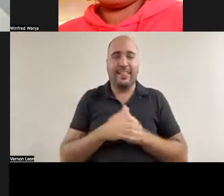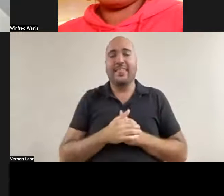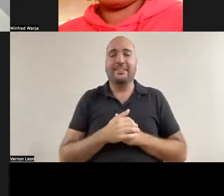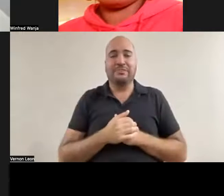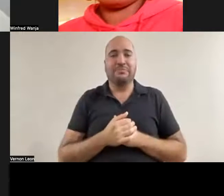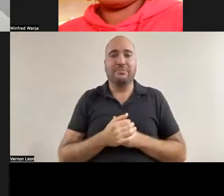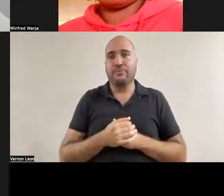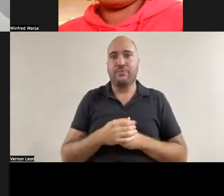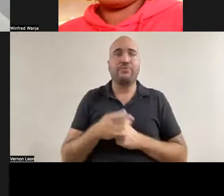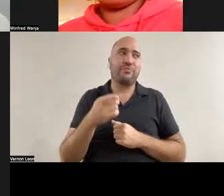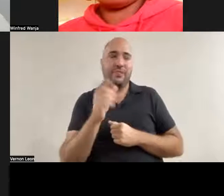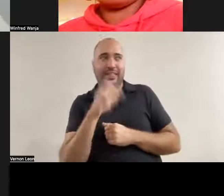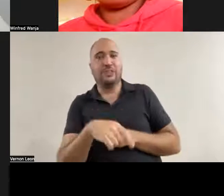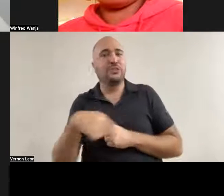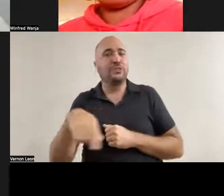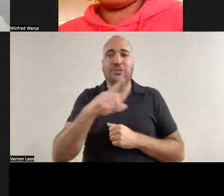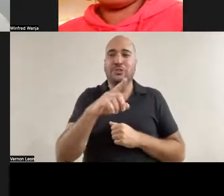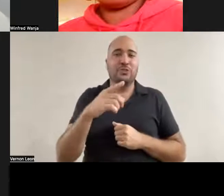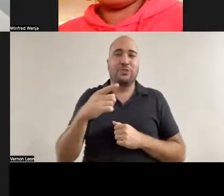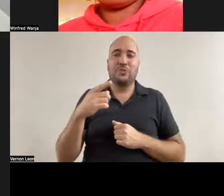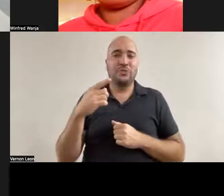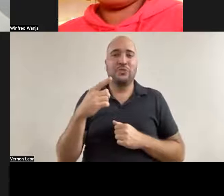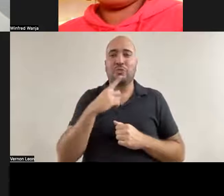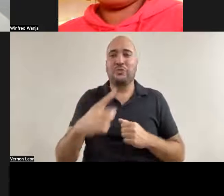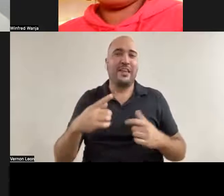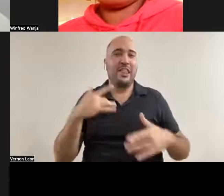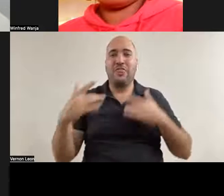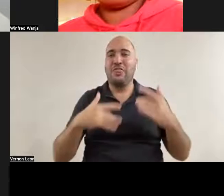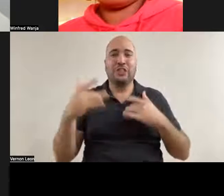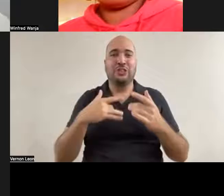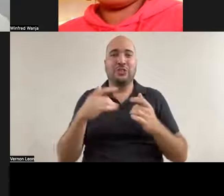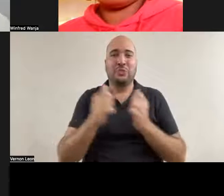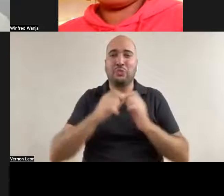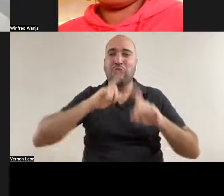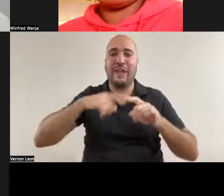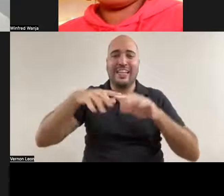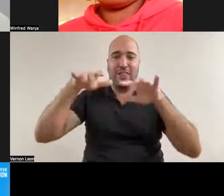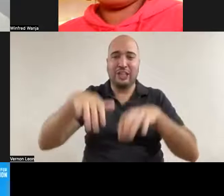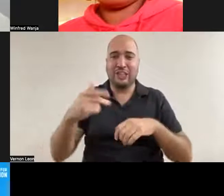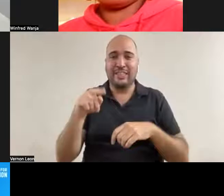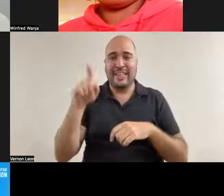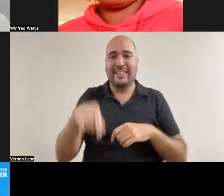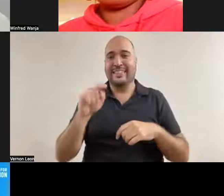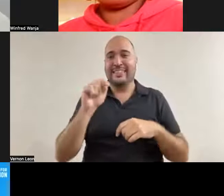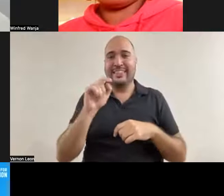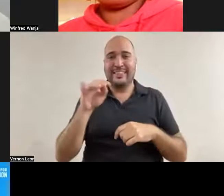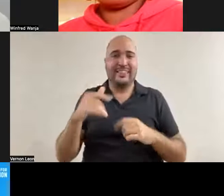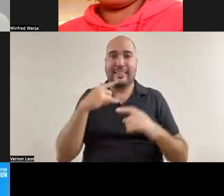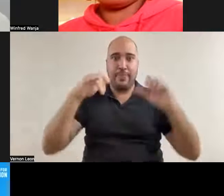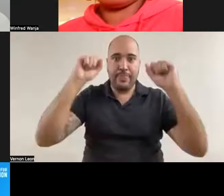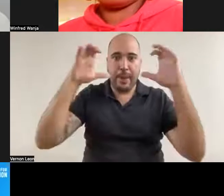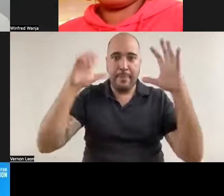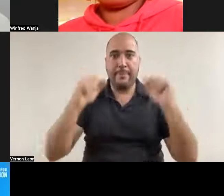you got some very enthusiastic response in their chat. Tiffany said that's amazing. Go